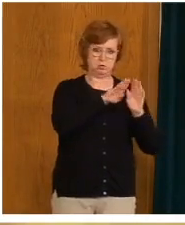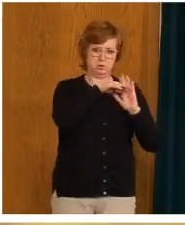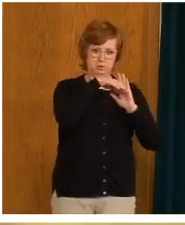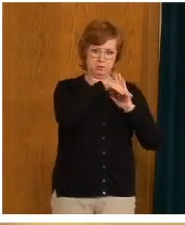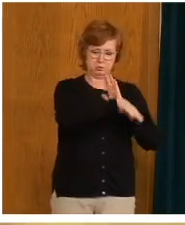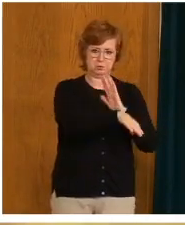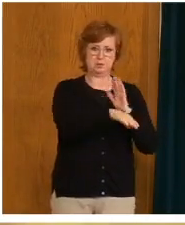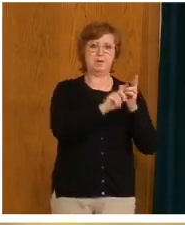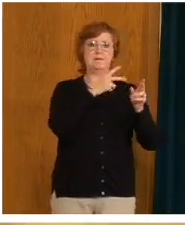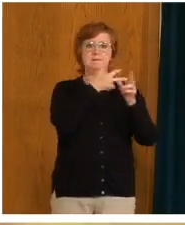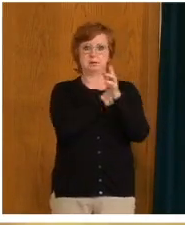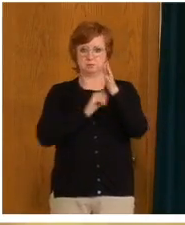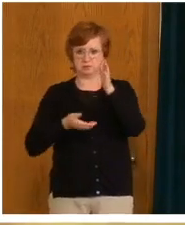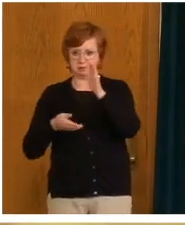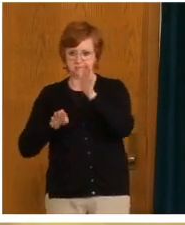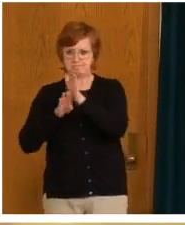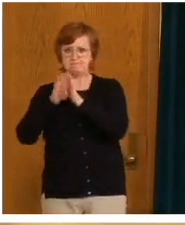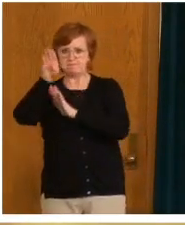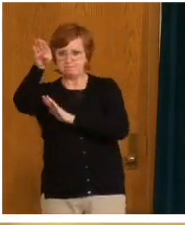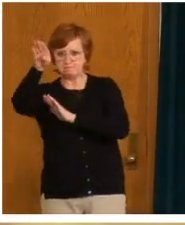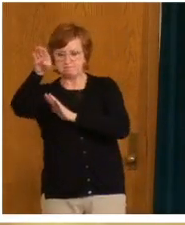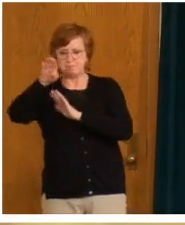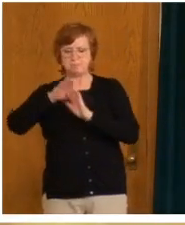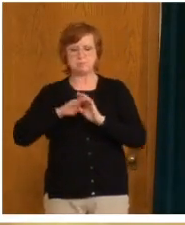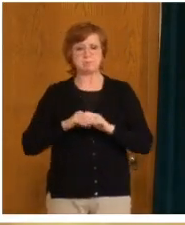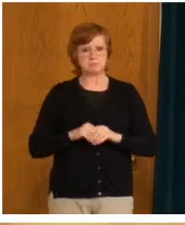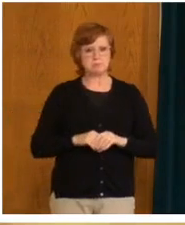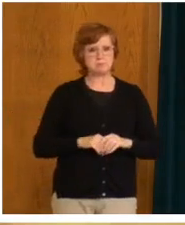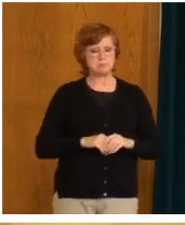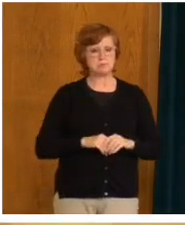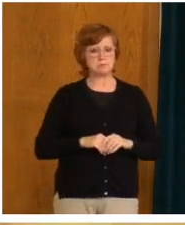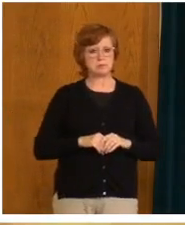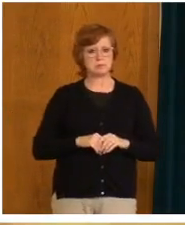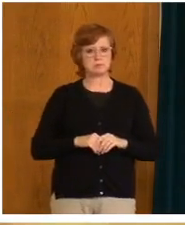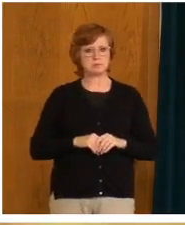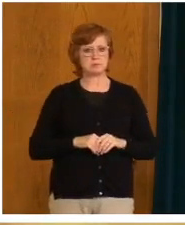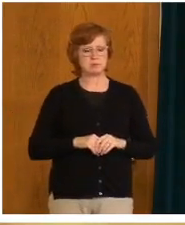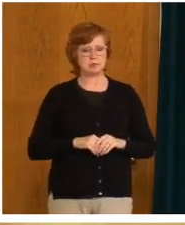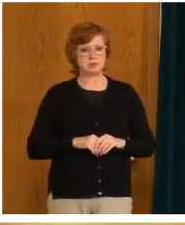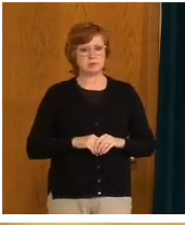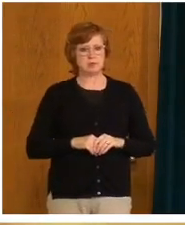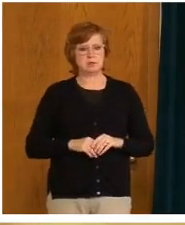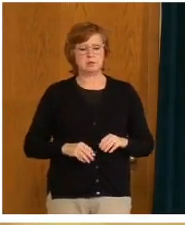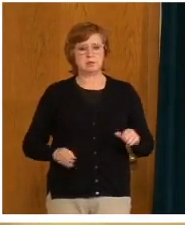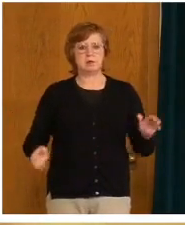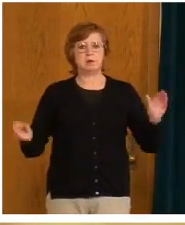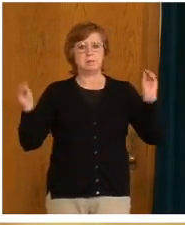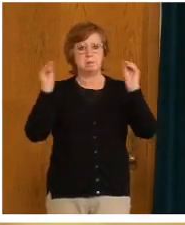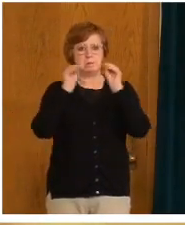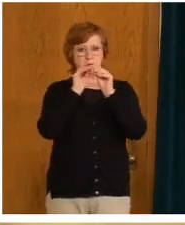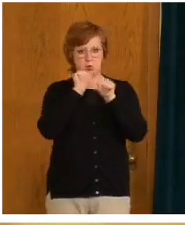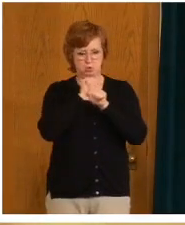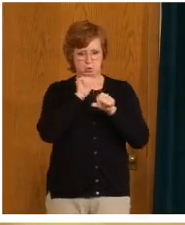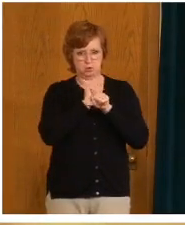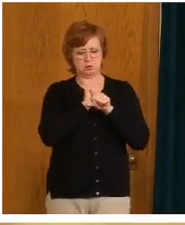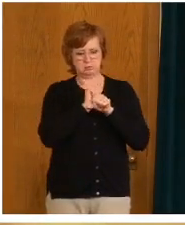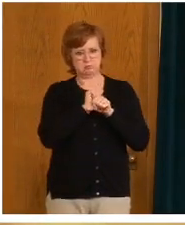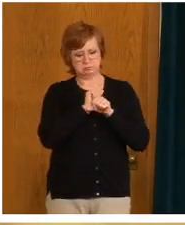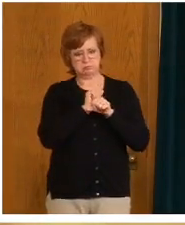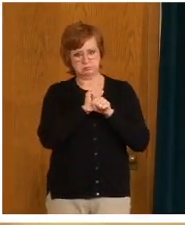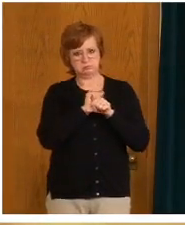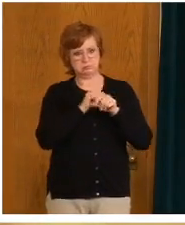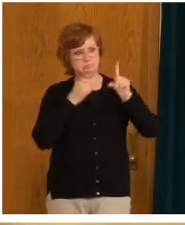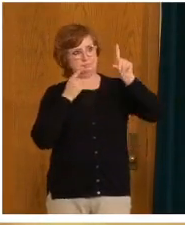our vaccinations continue to increase. And so we still have some work left to do. Very positive numbers on